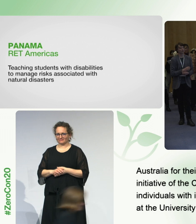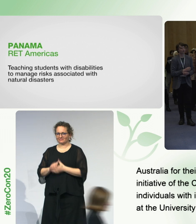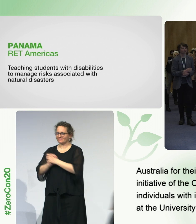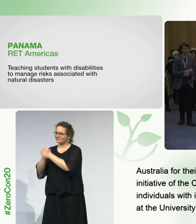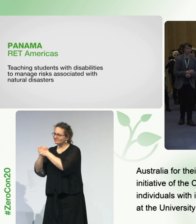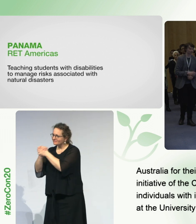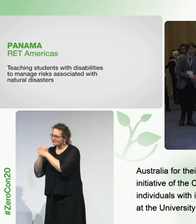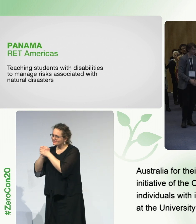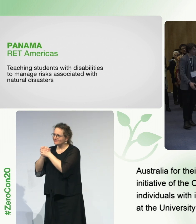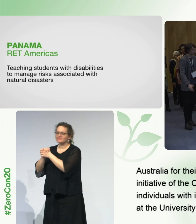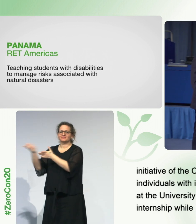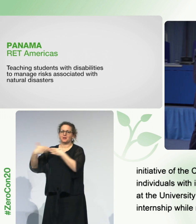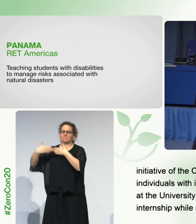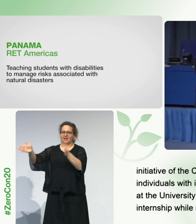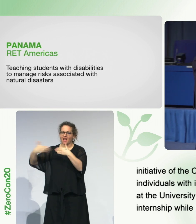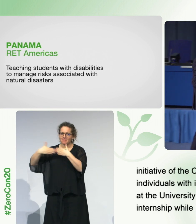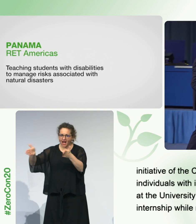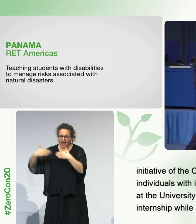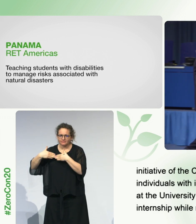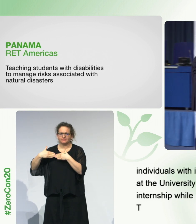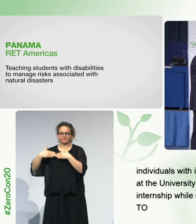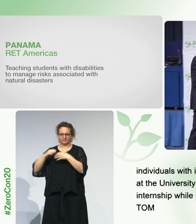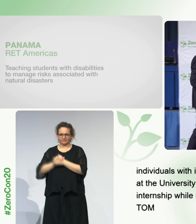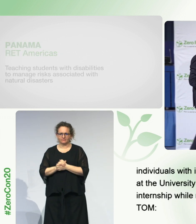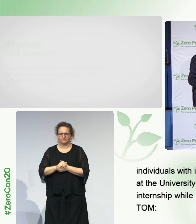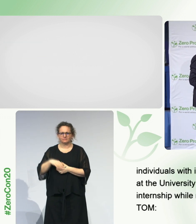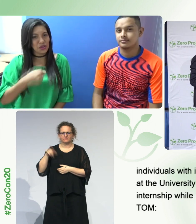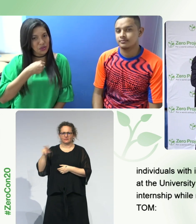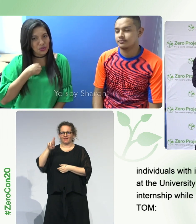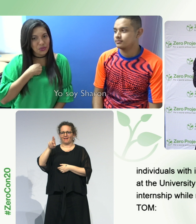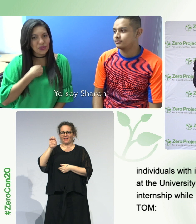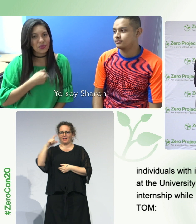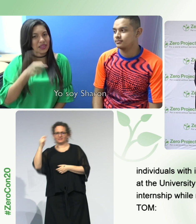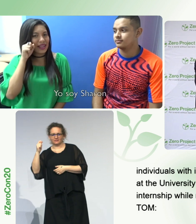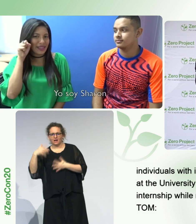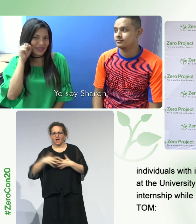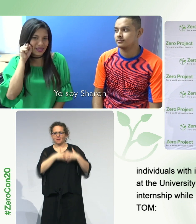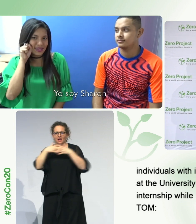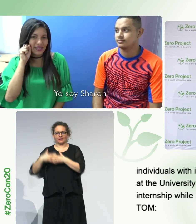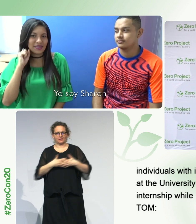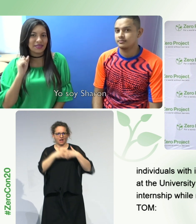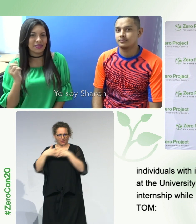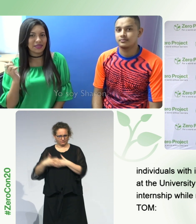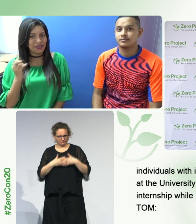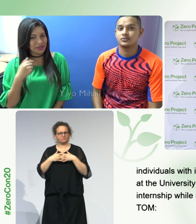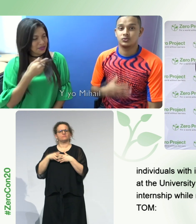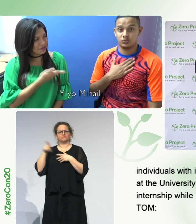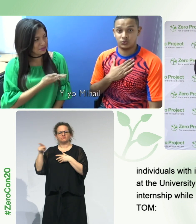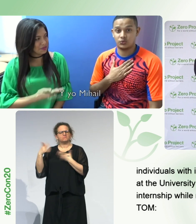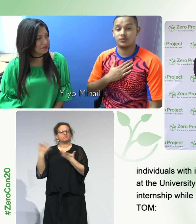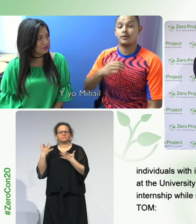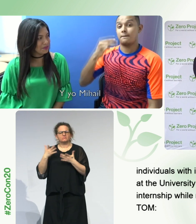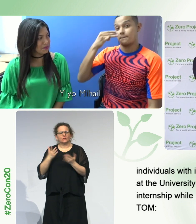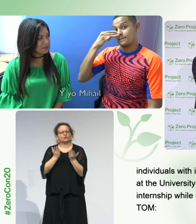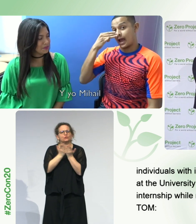Congratulations to RET Americas from Panama for their Inclusive Safety Project. The organization runs an inclusive school